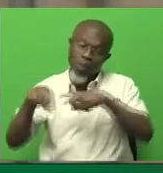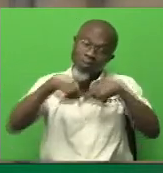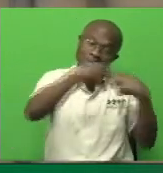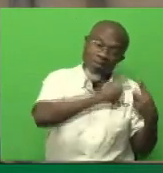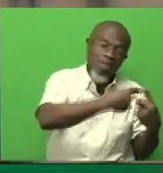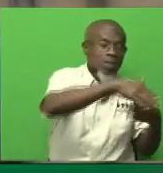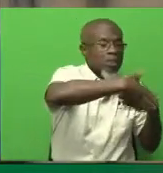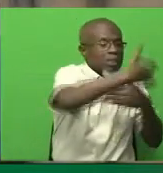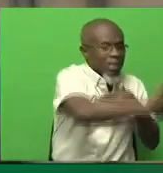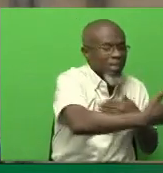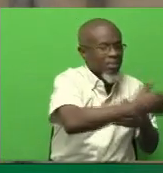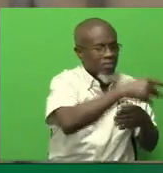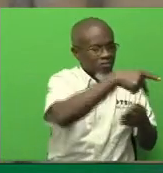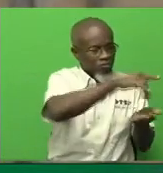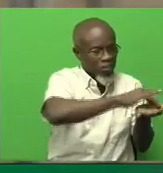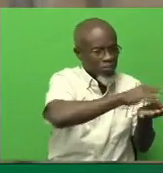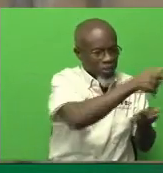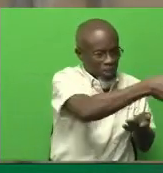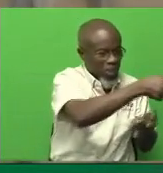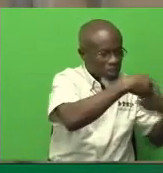mislead the population